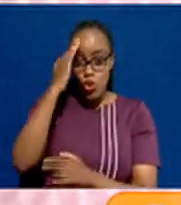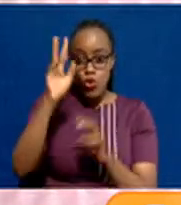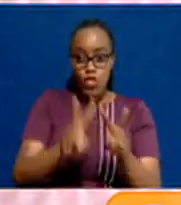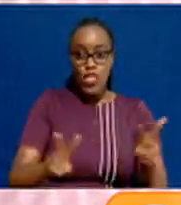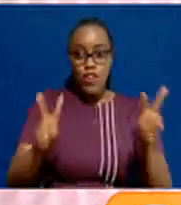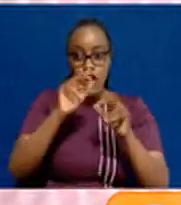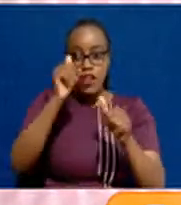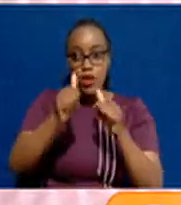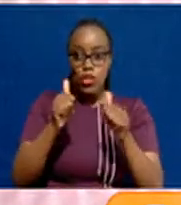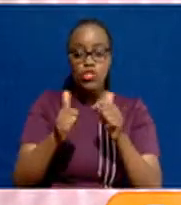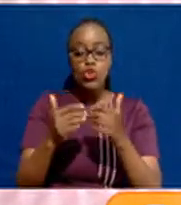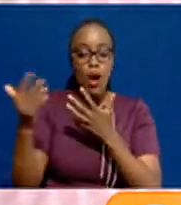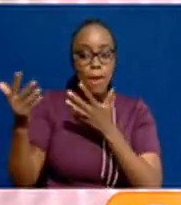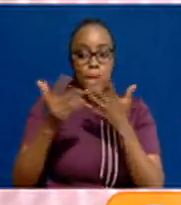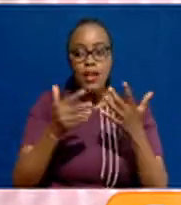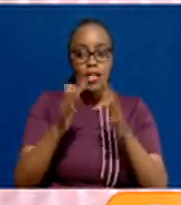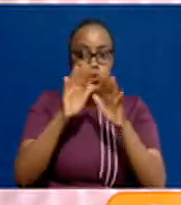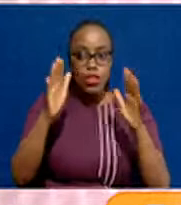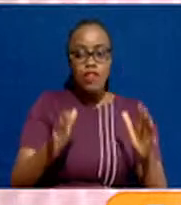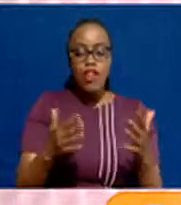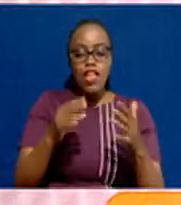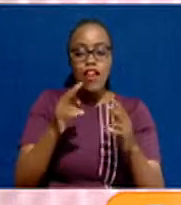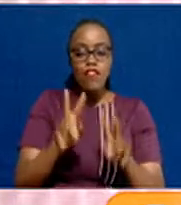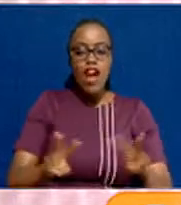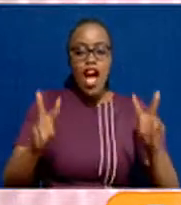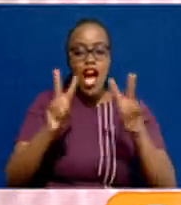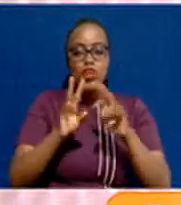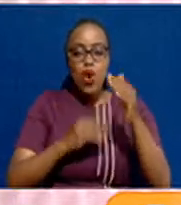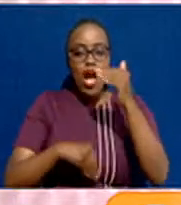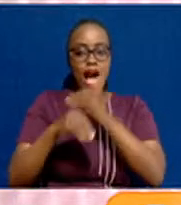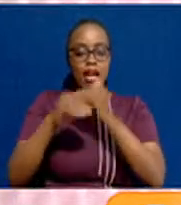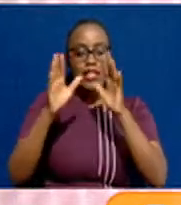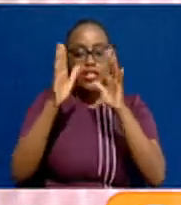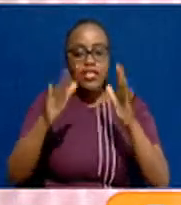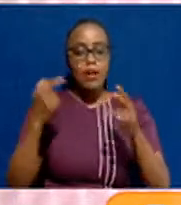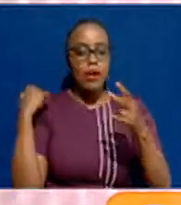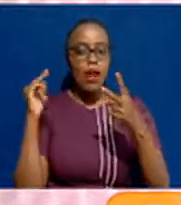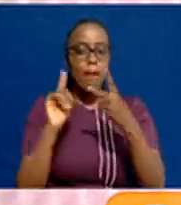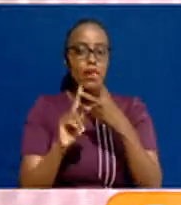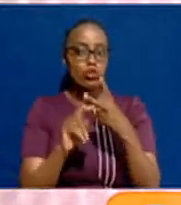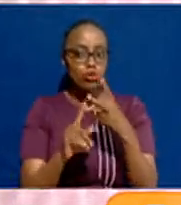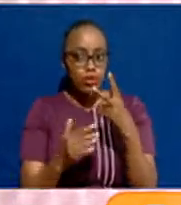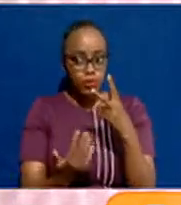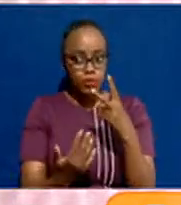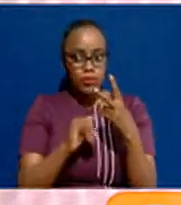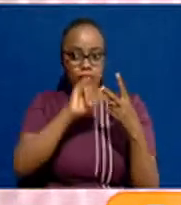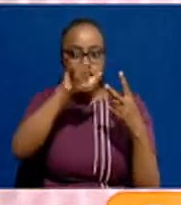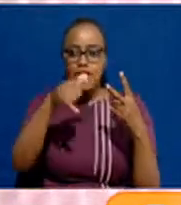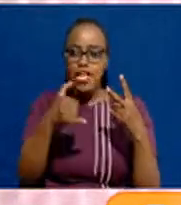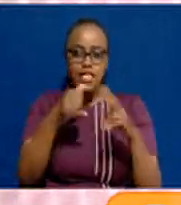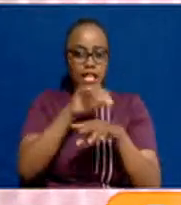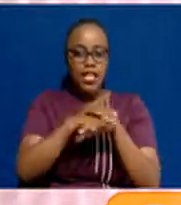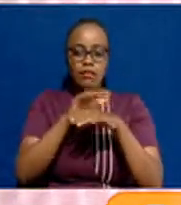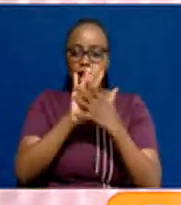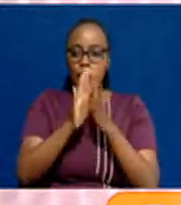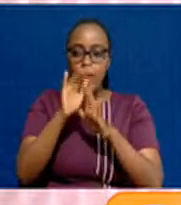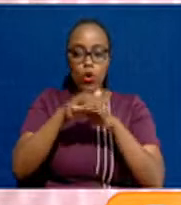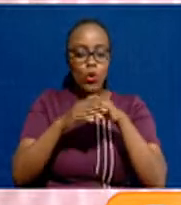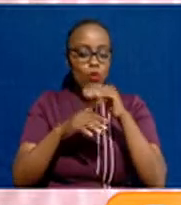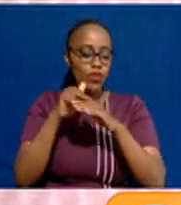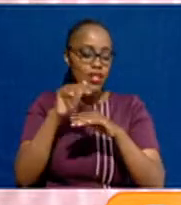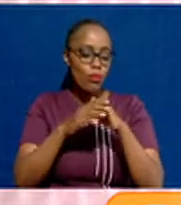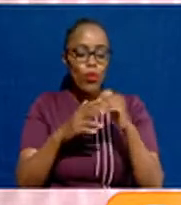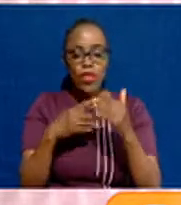value you're bringing to the table, value added table. You know, so that's the first thing. Secondly, just get comfortable with the money